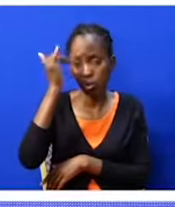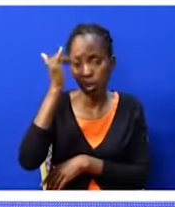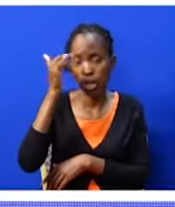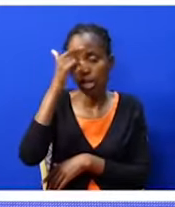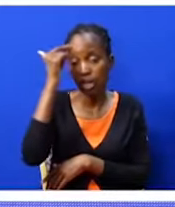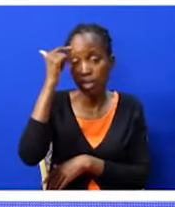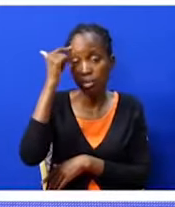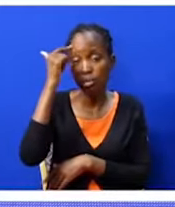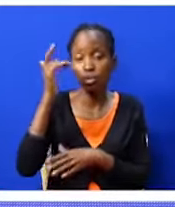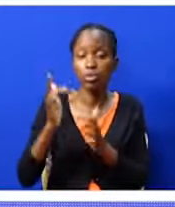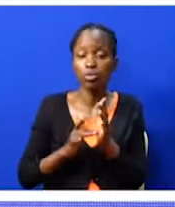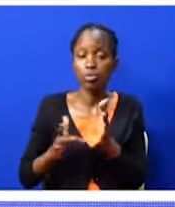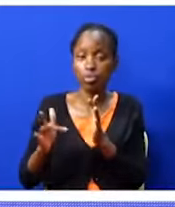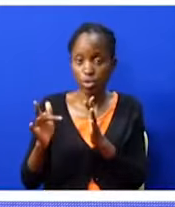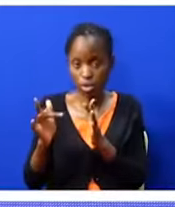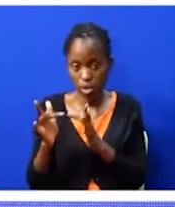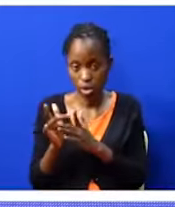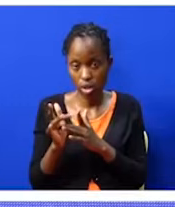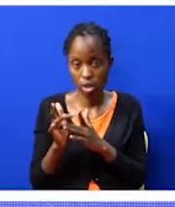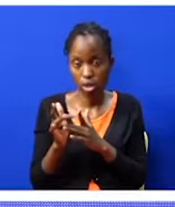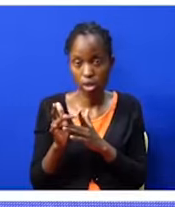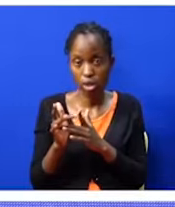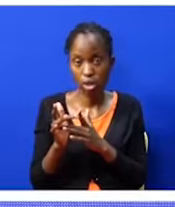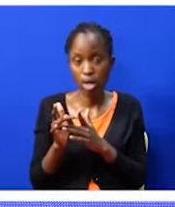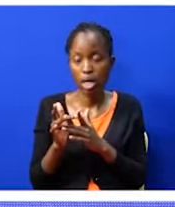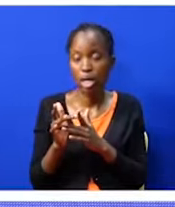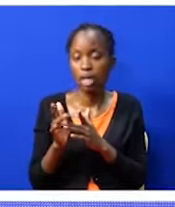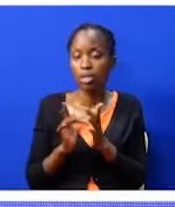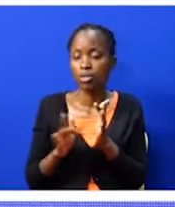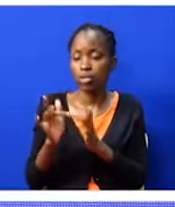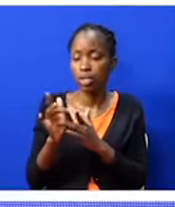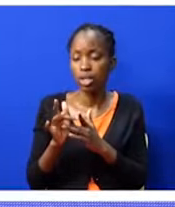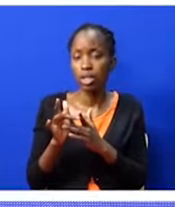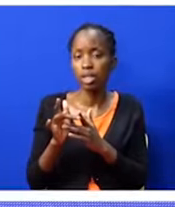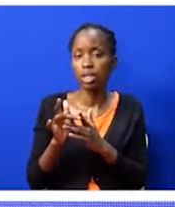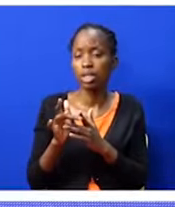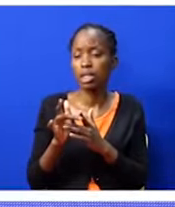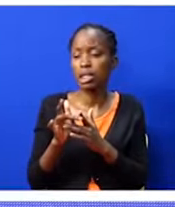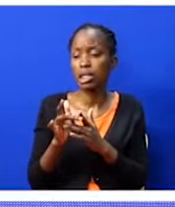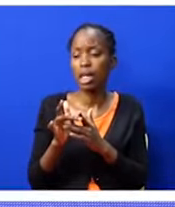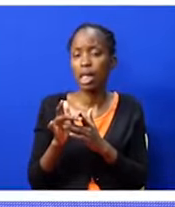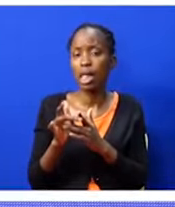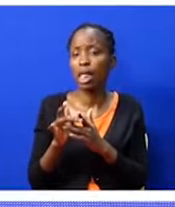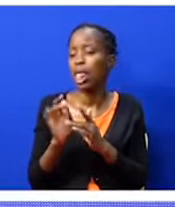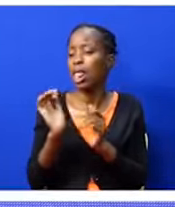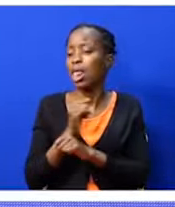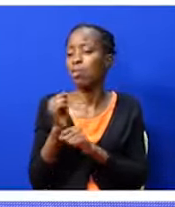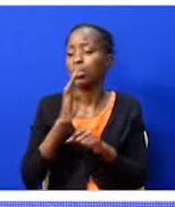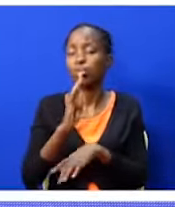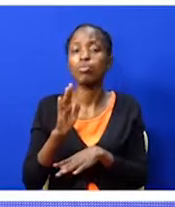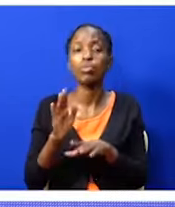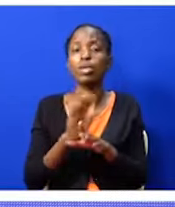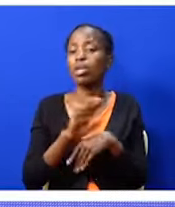It is because Jesus was the Son of Man. He was limited. He could not be